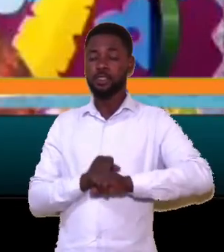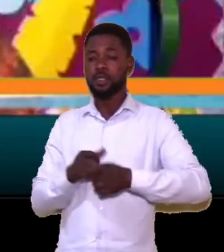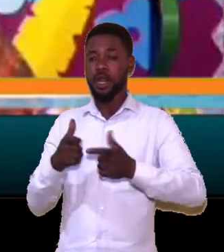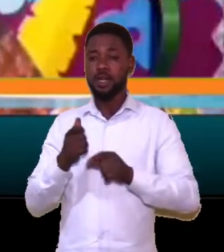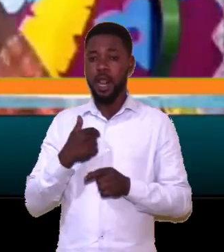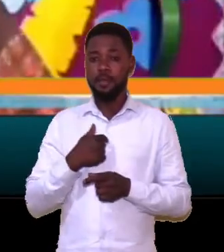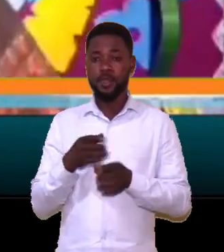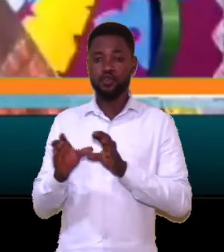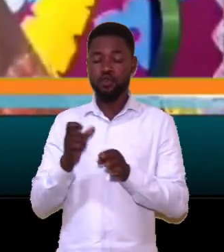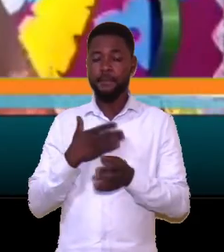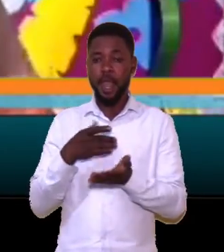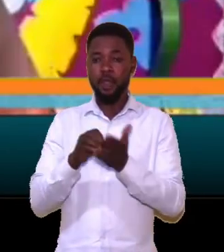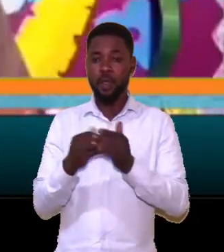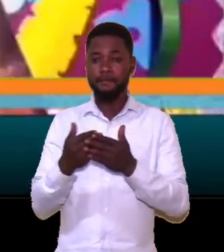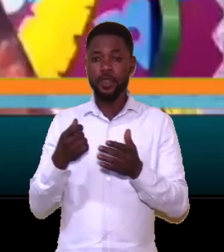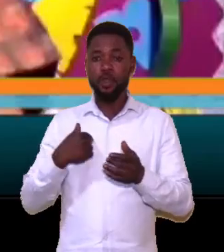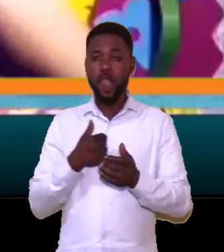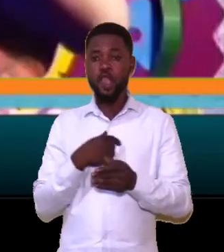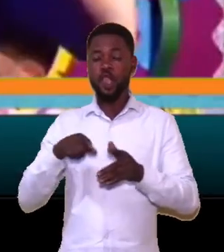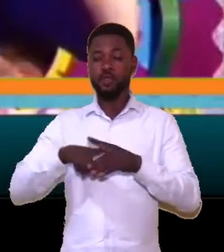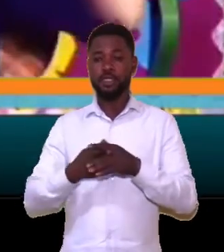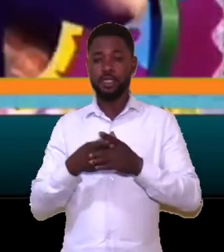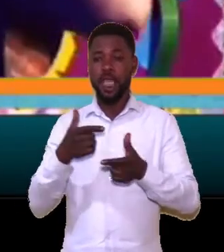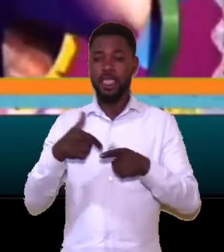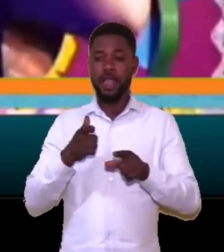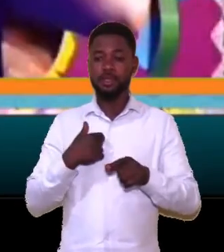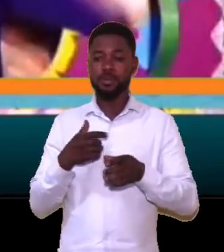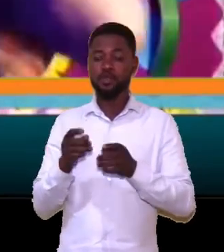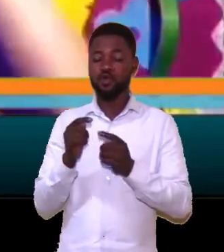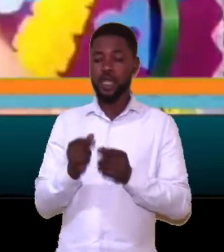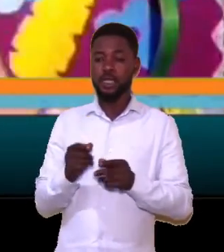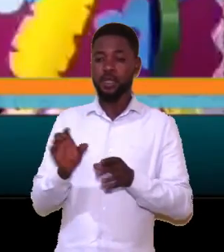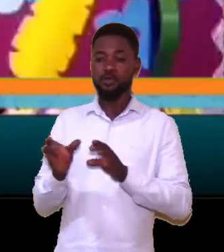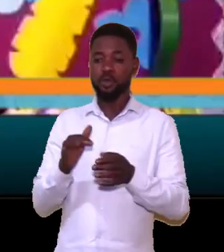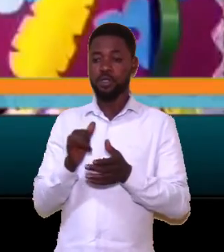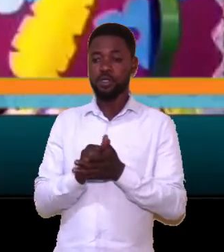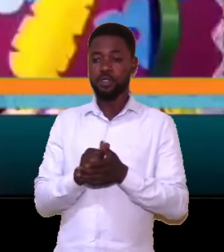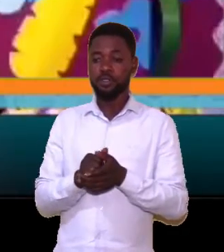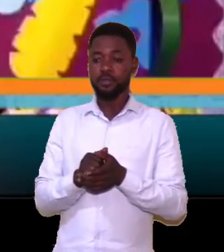shield. Let me quickly put my own on before we start. Let me quickly do that.